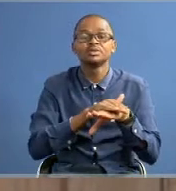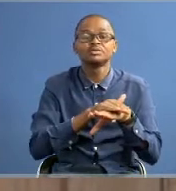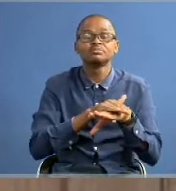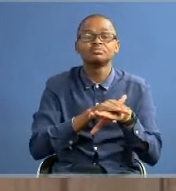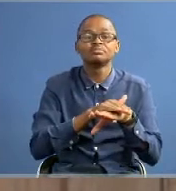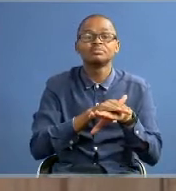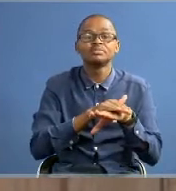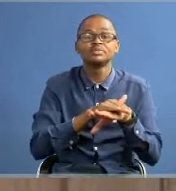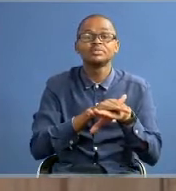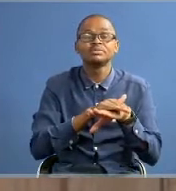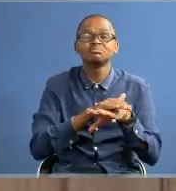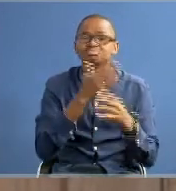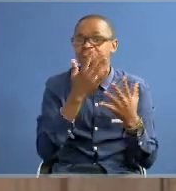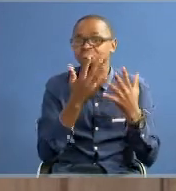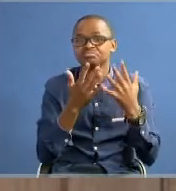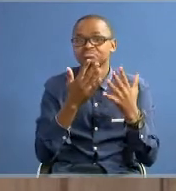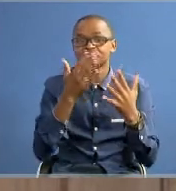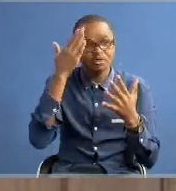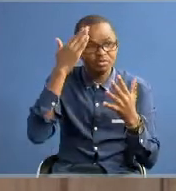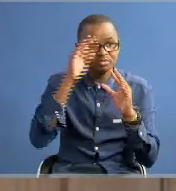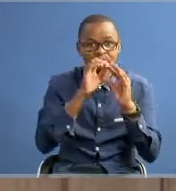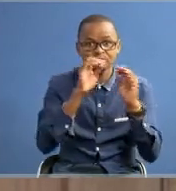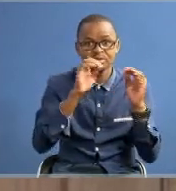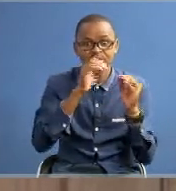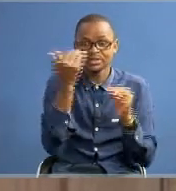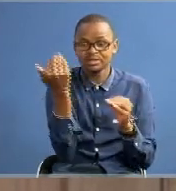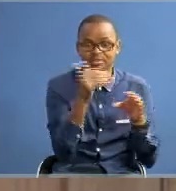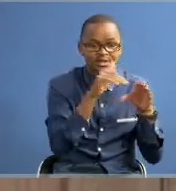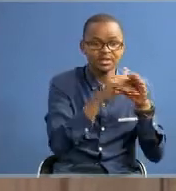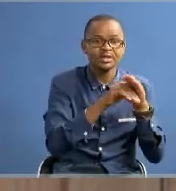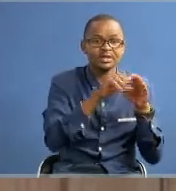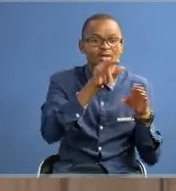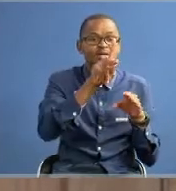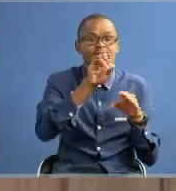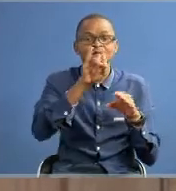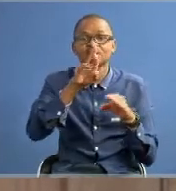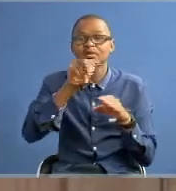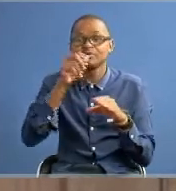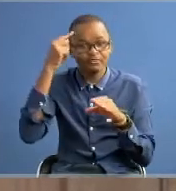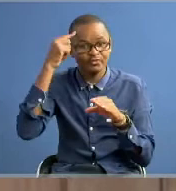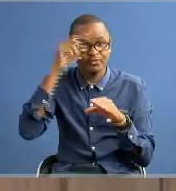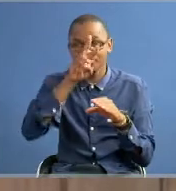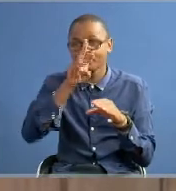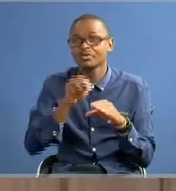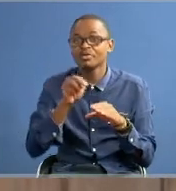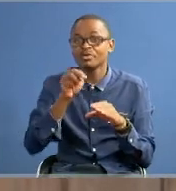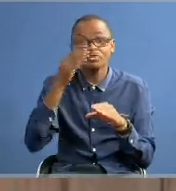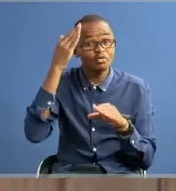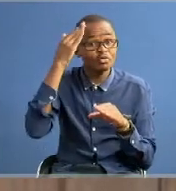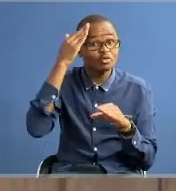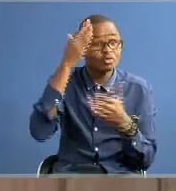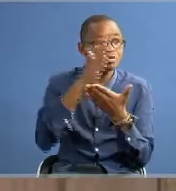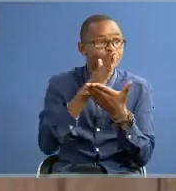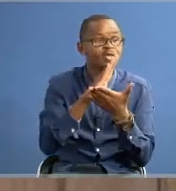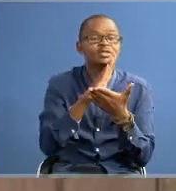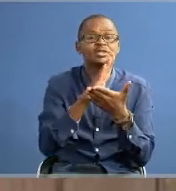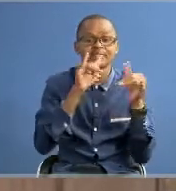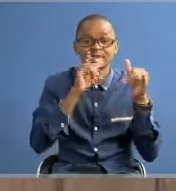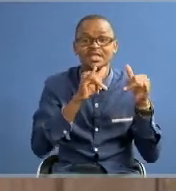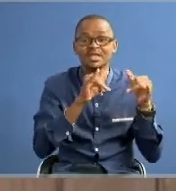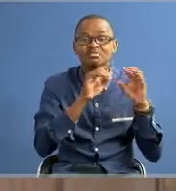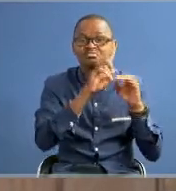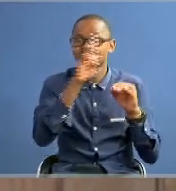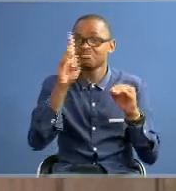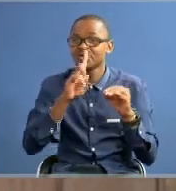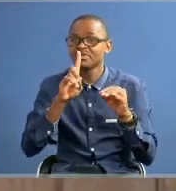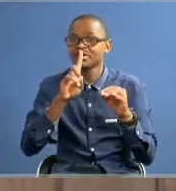just seemingly normal children in Kibera for them to go through. Did you know that some guys live there and have never